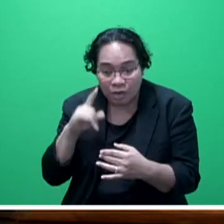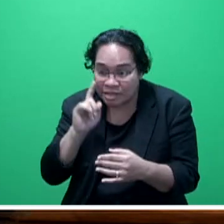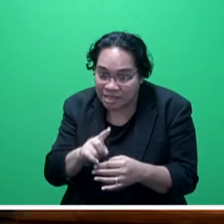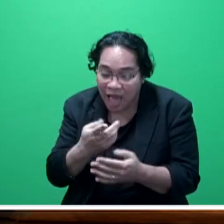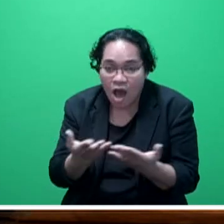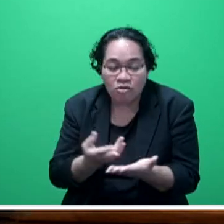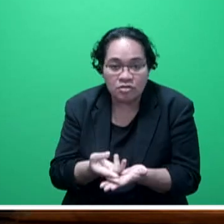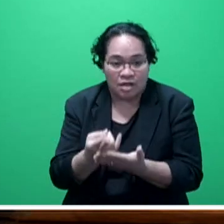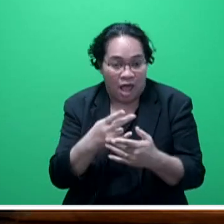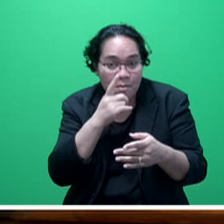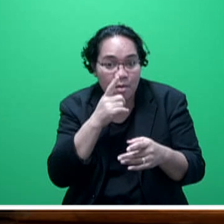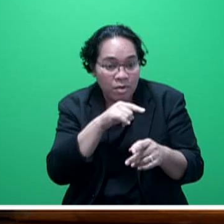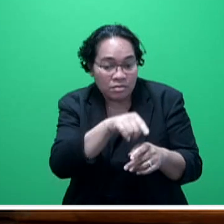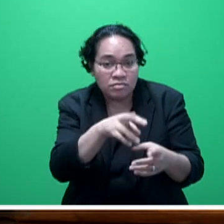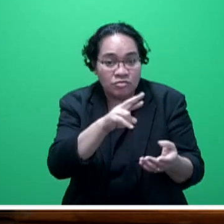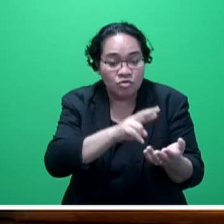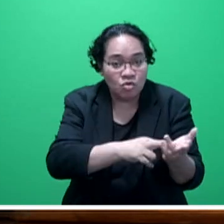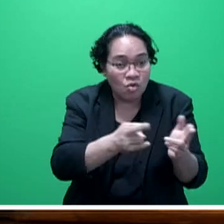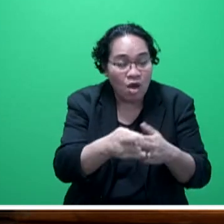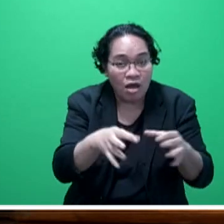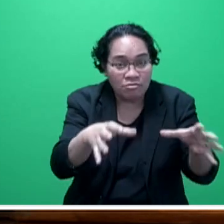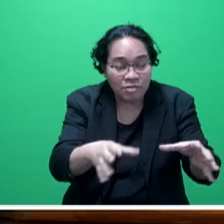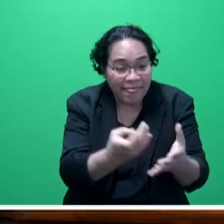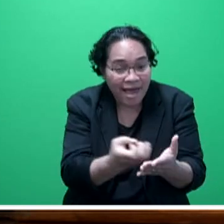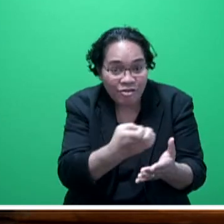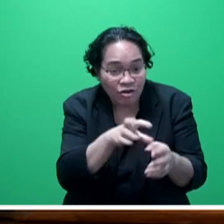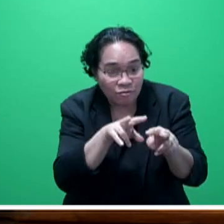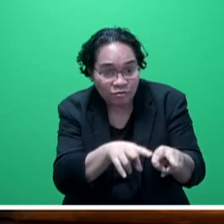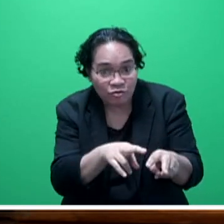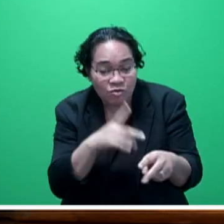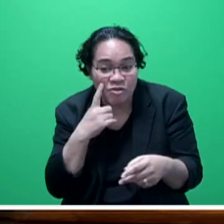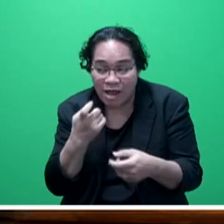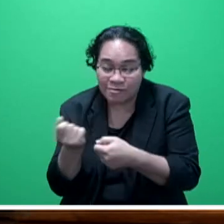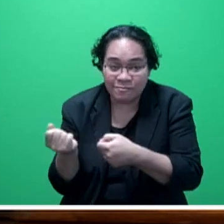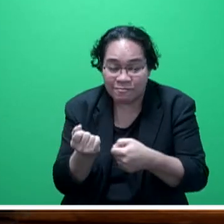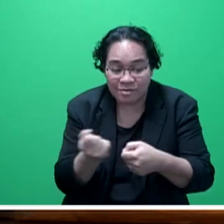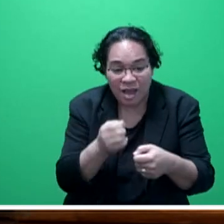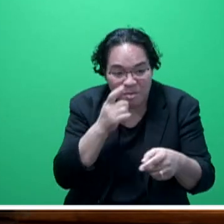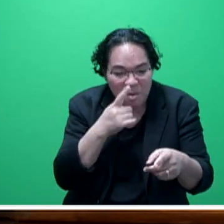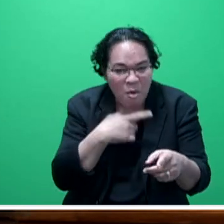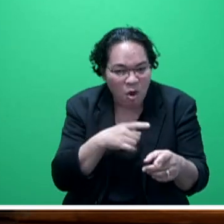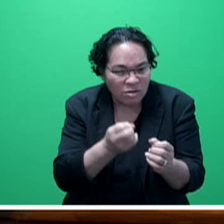the rural economy and its lure for people affected by the economic